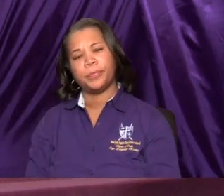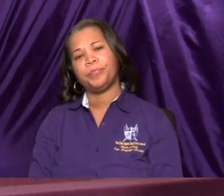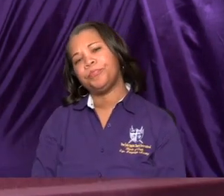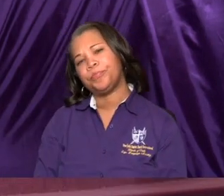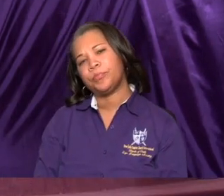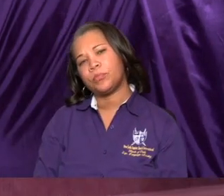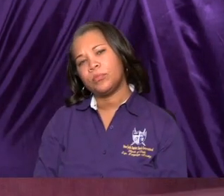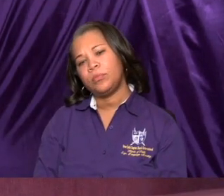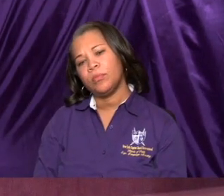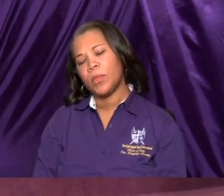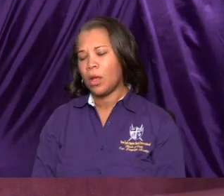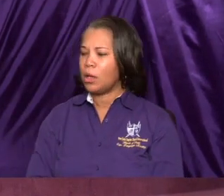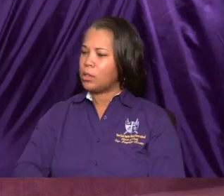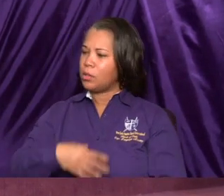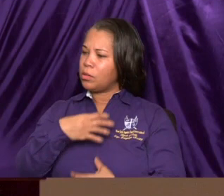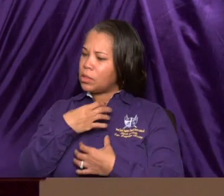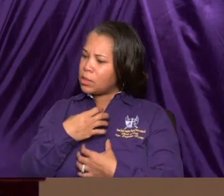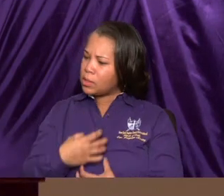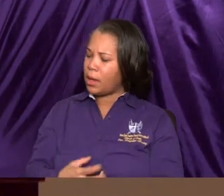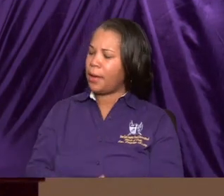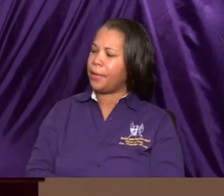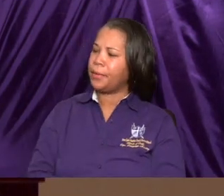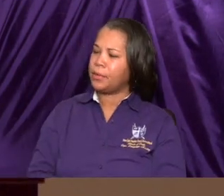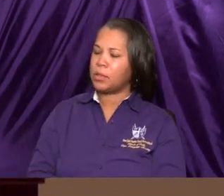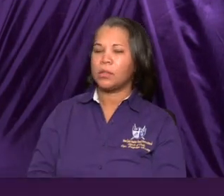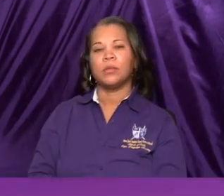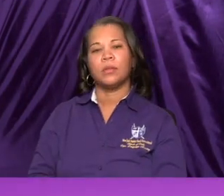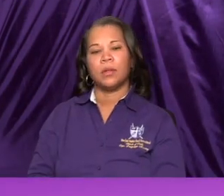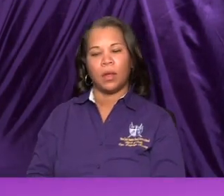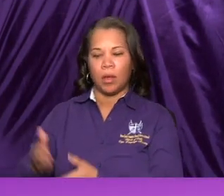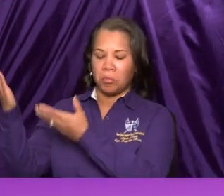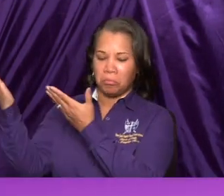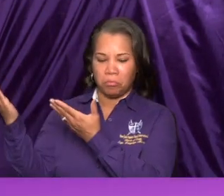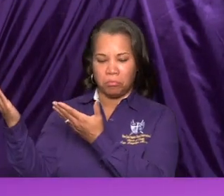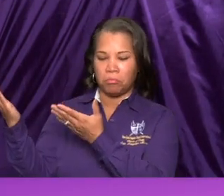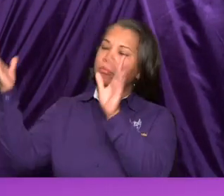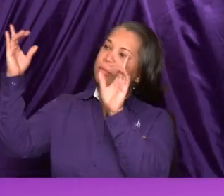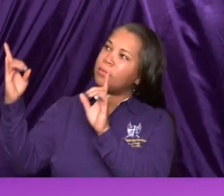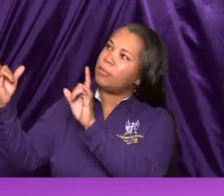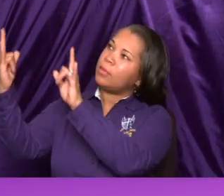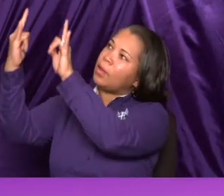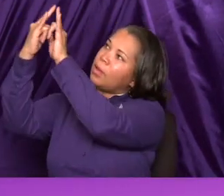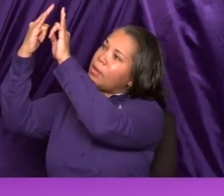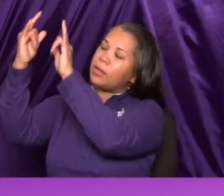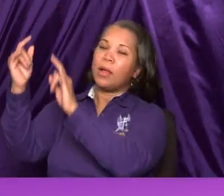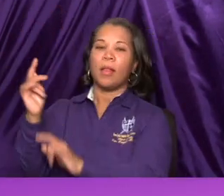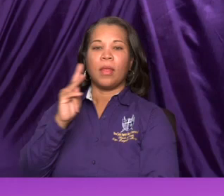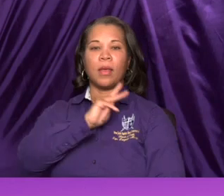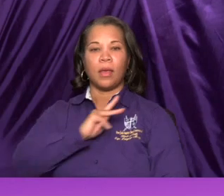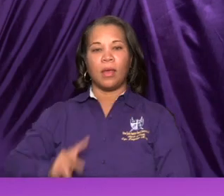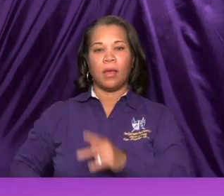will your desperateness attract the King of Kings to come in?